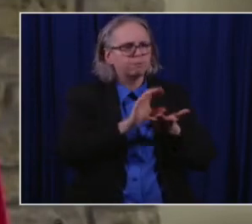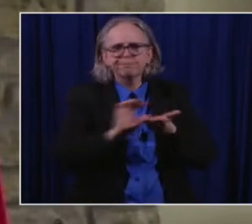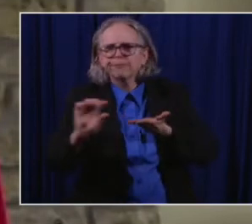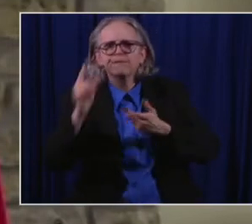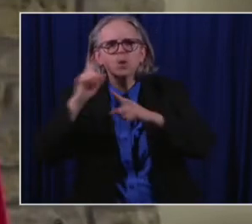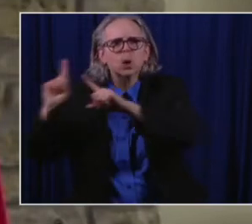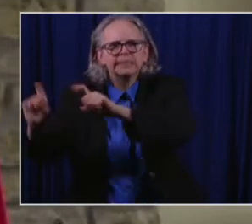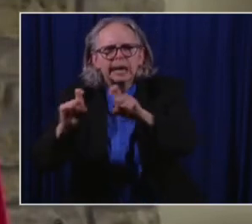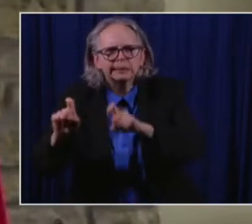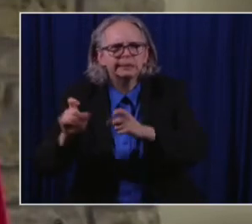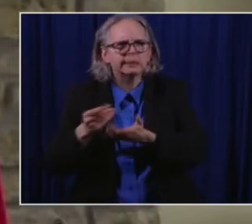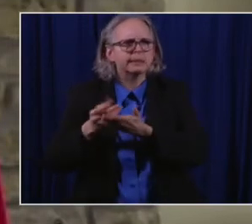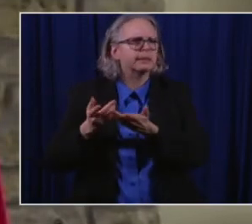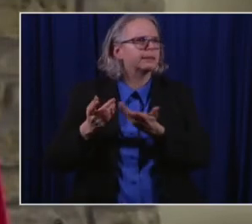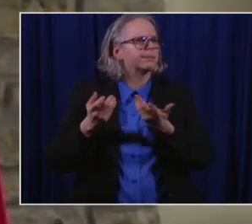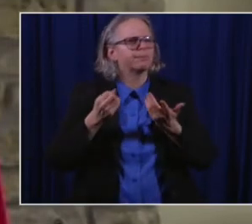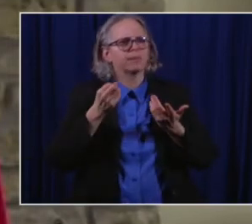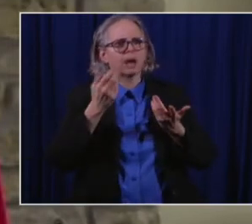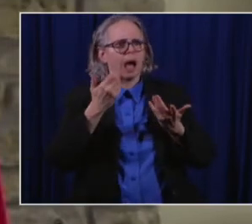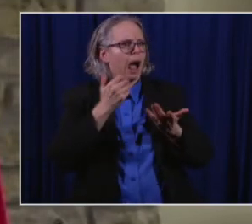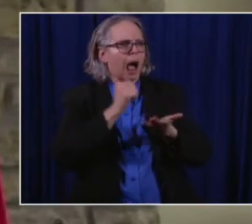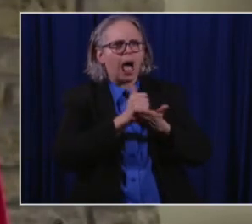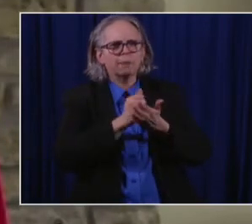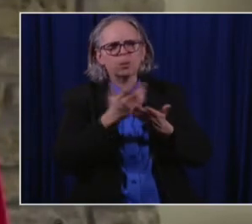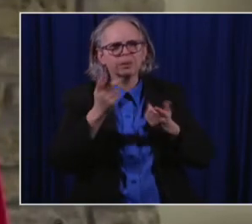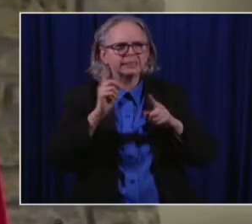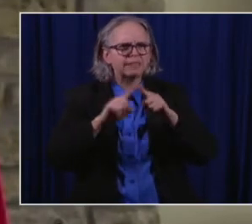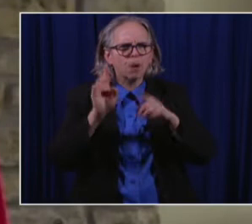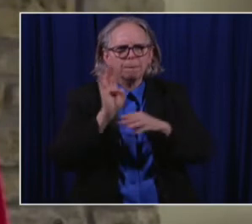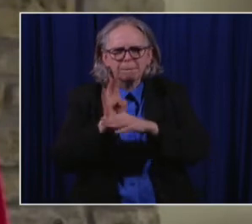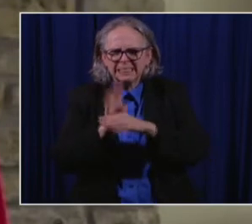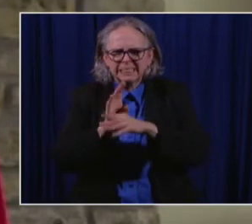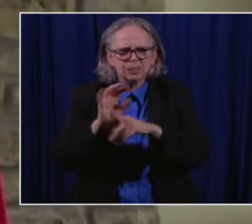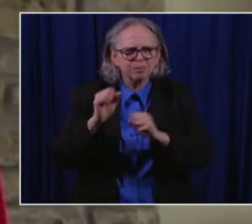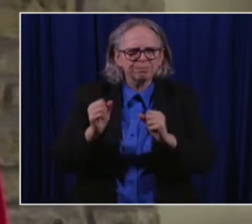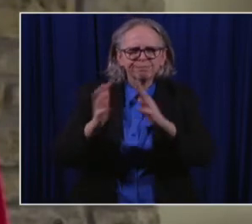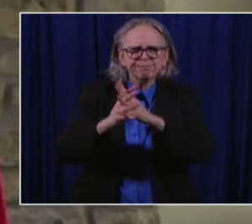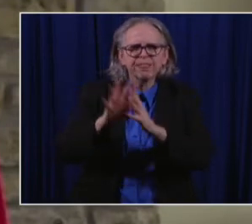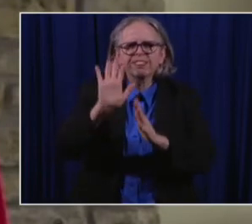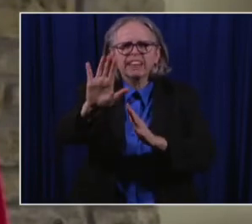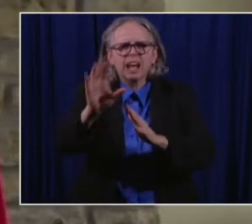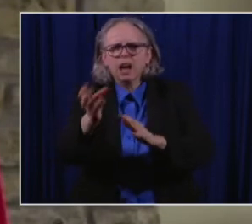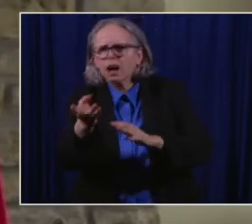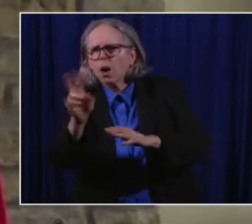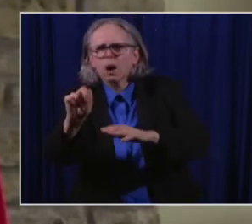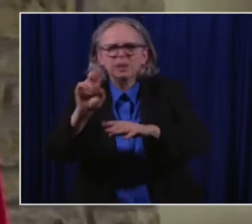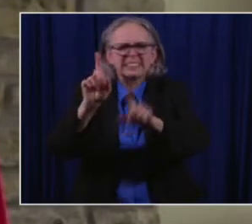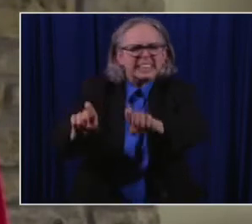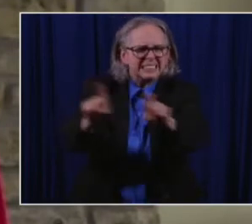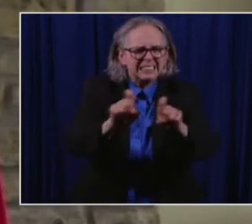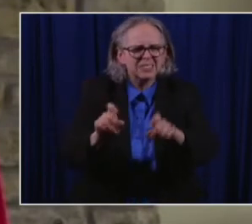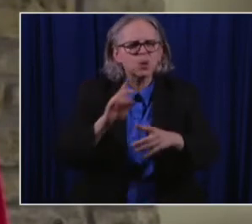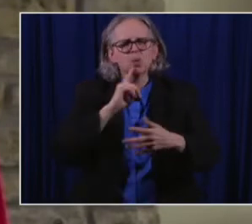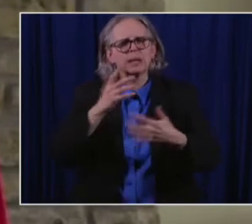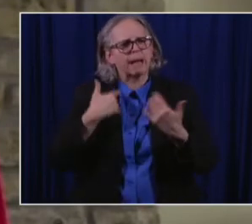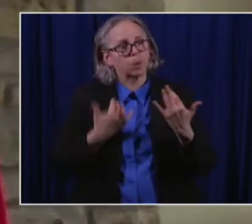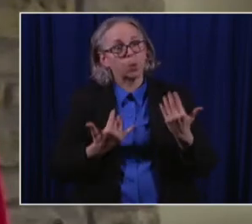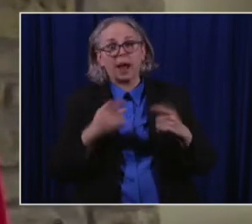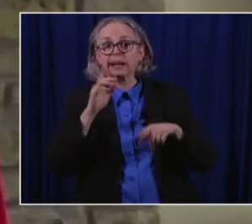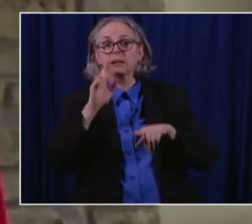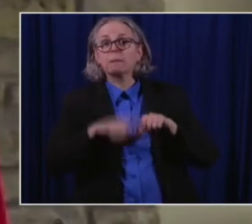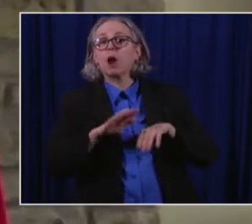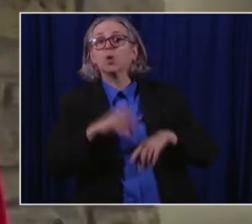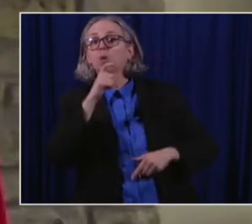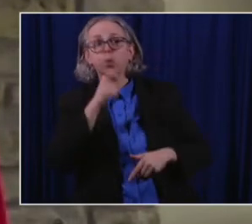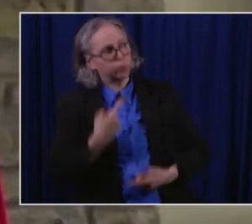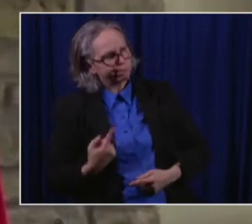to help, different entities do testing. So as soon as we see what Congress does,